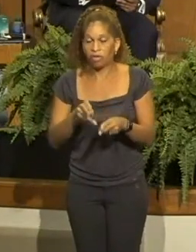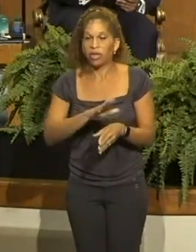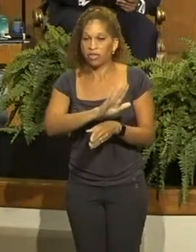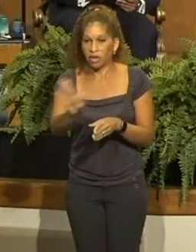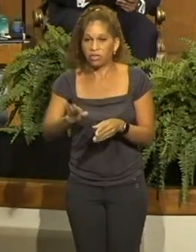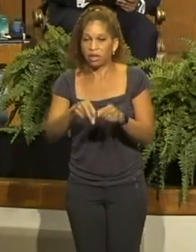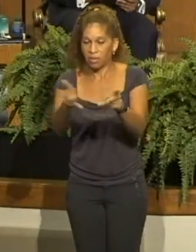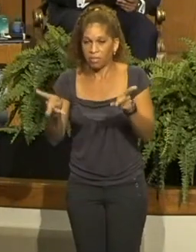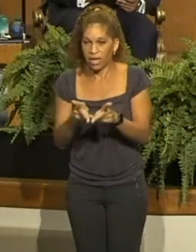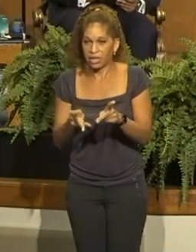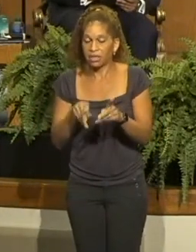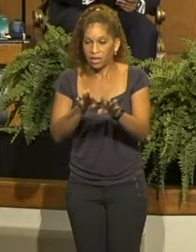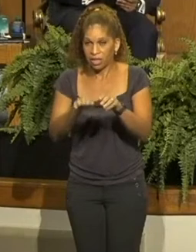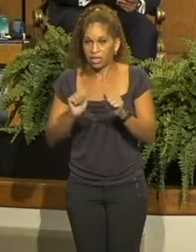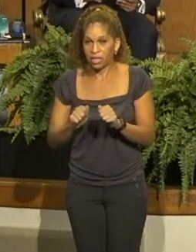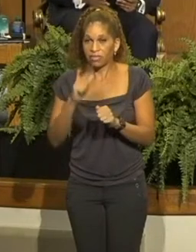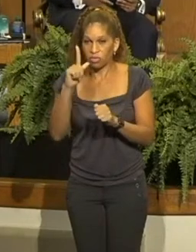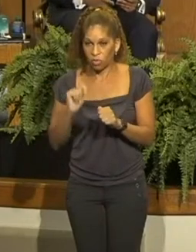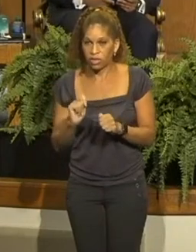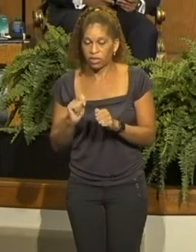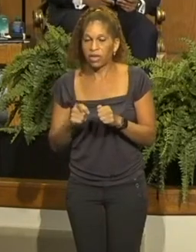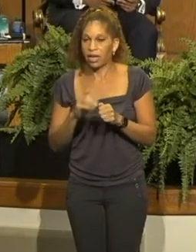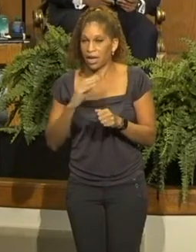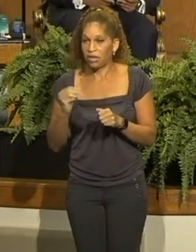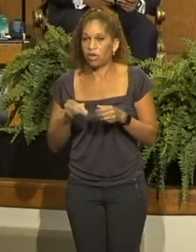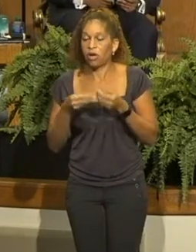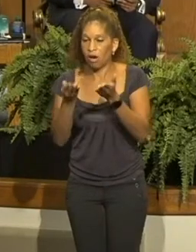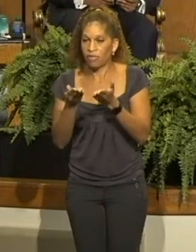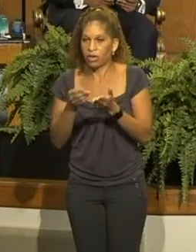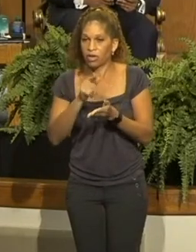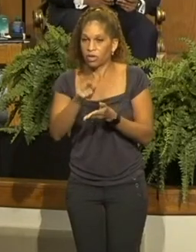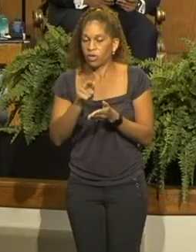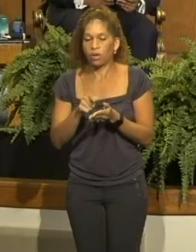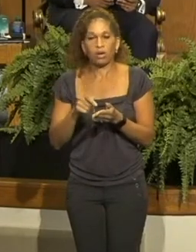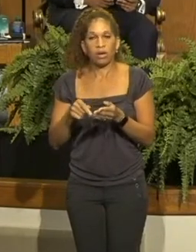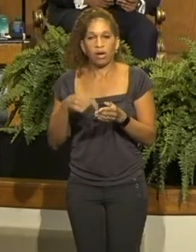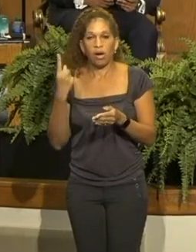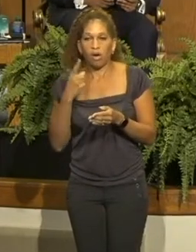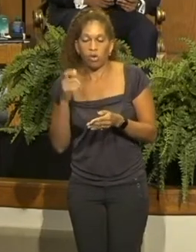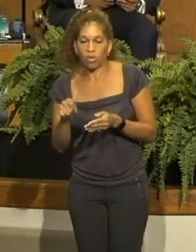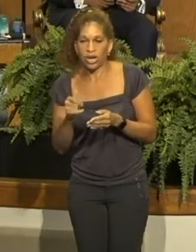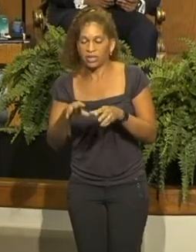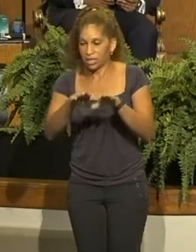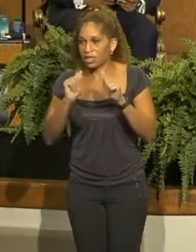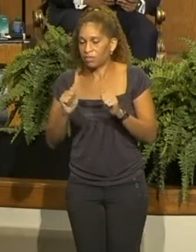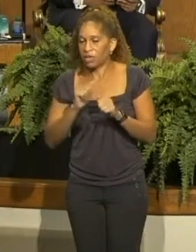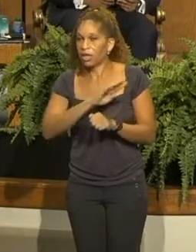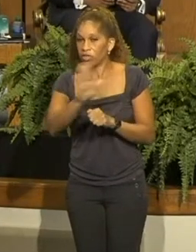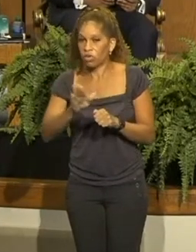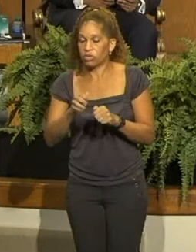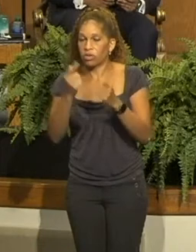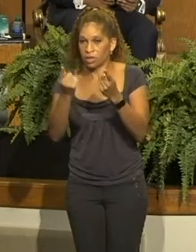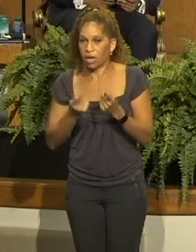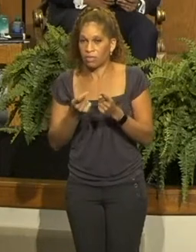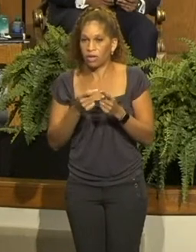you can leave your tithes and your offering. We're always accepting those that come through the mail